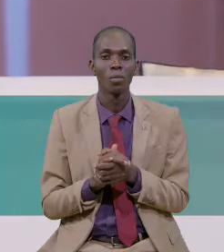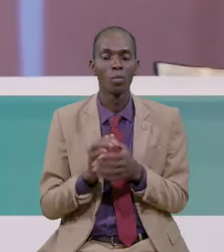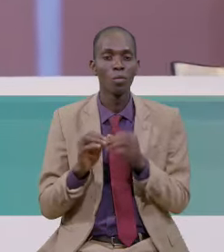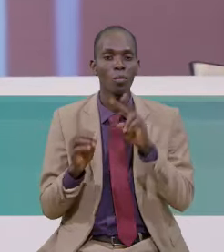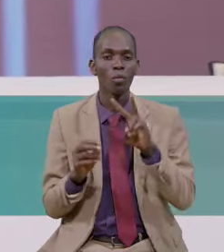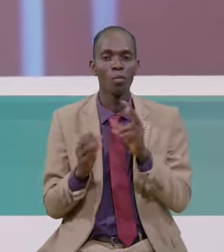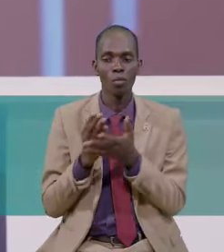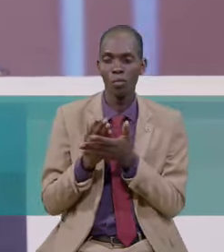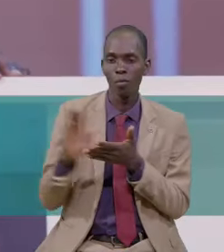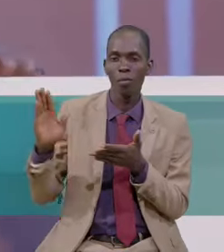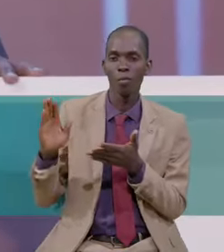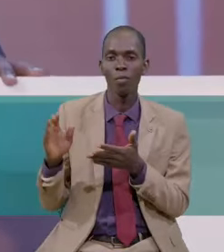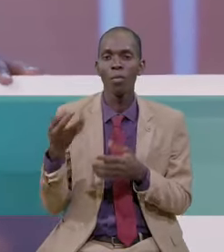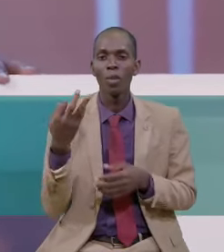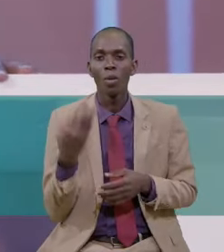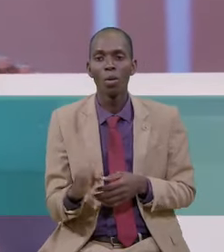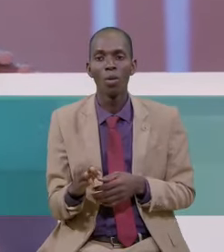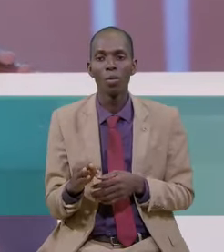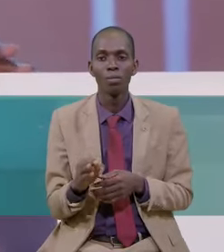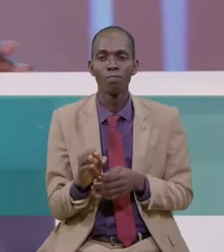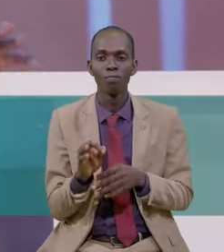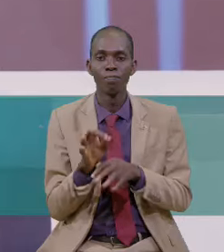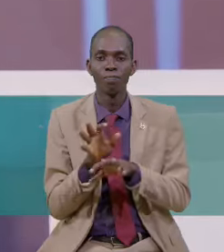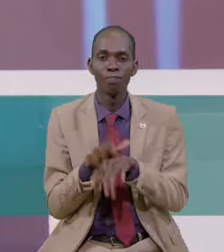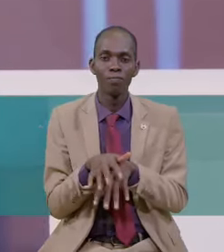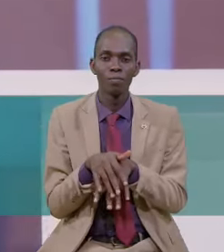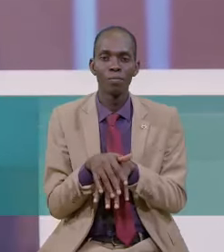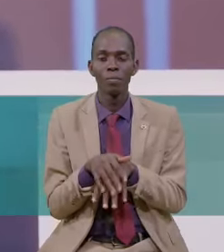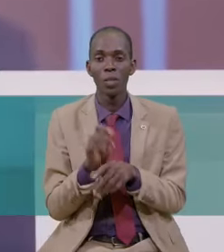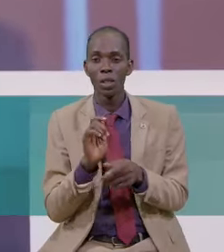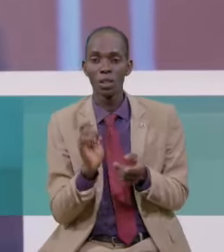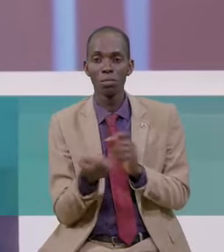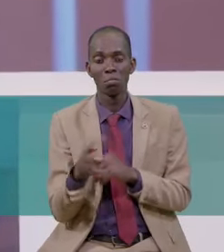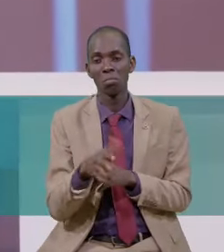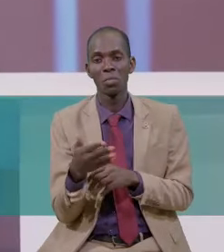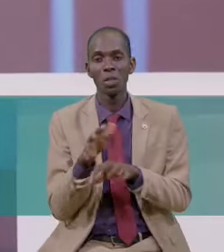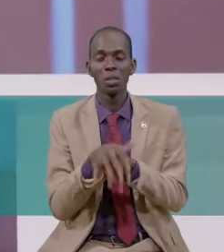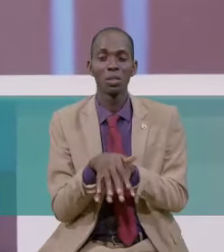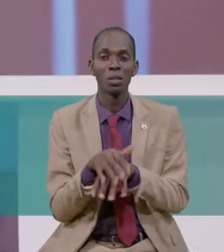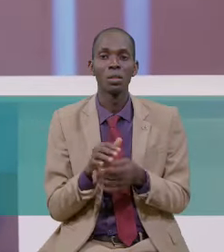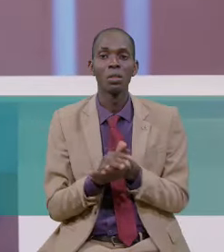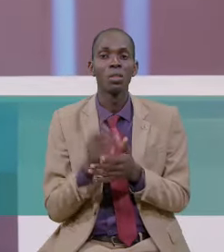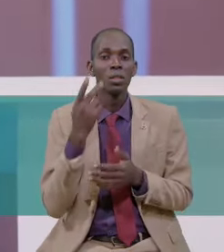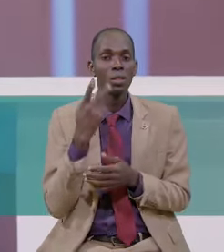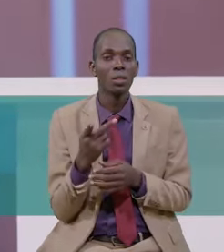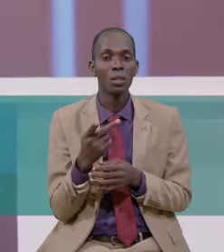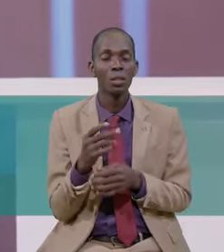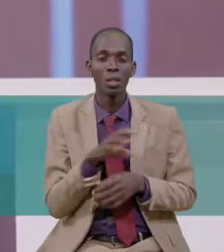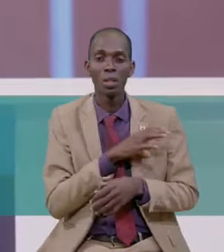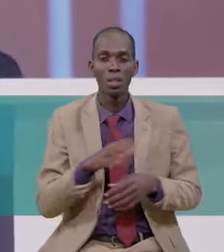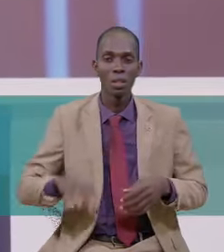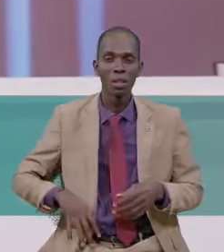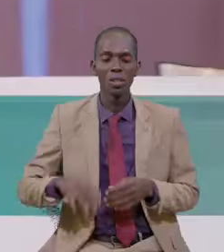rejection of perverted hypocrites. If Christ hates